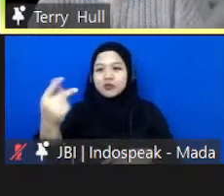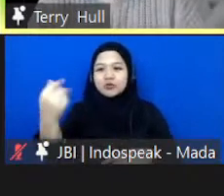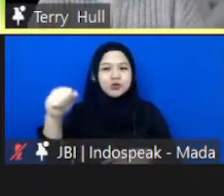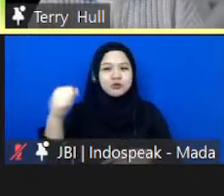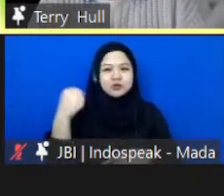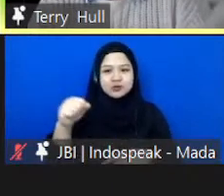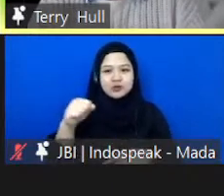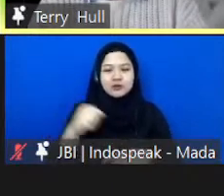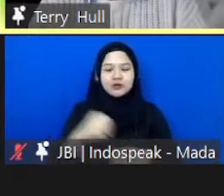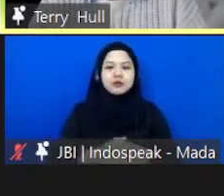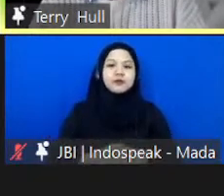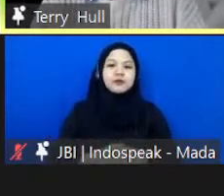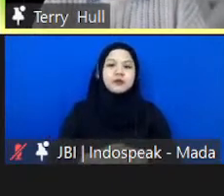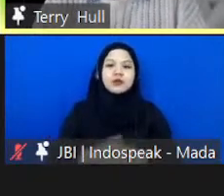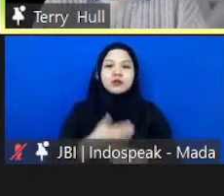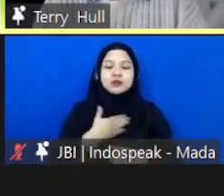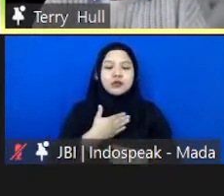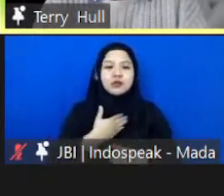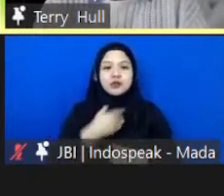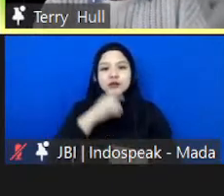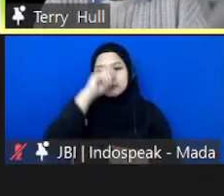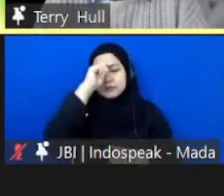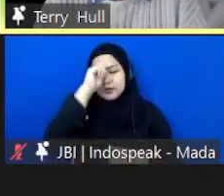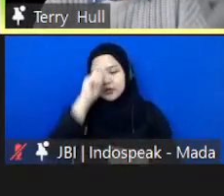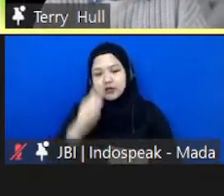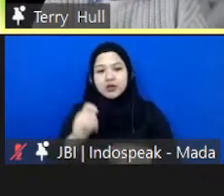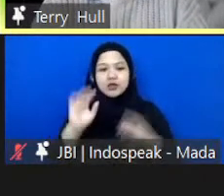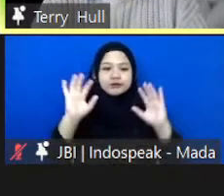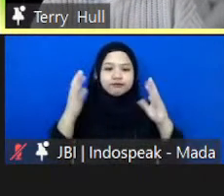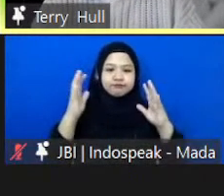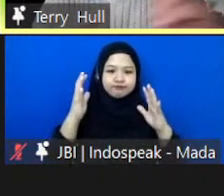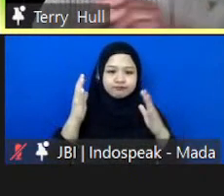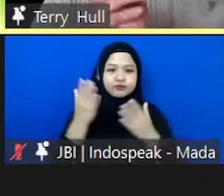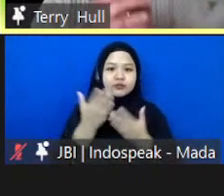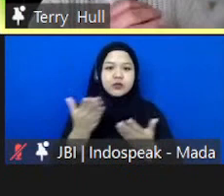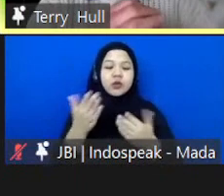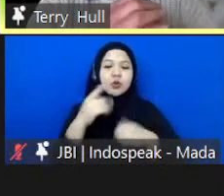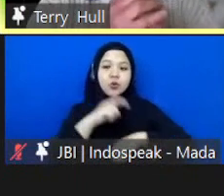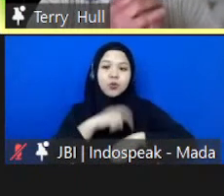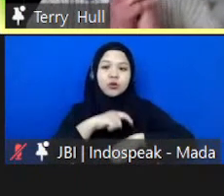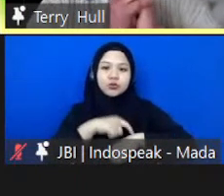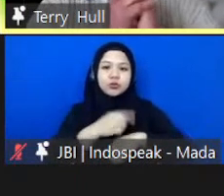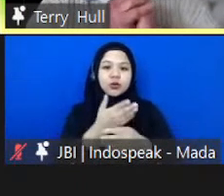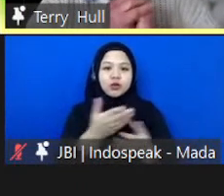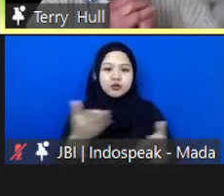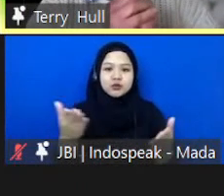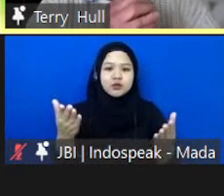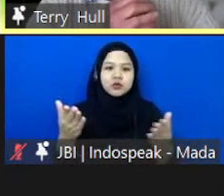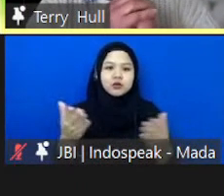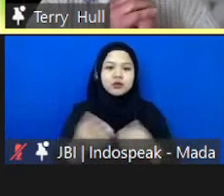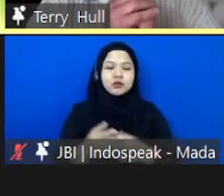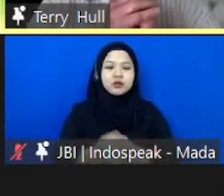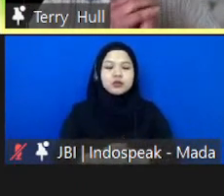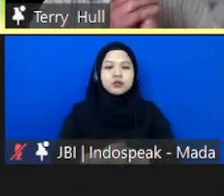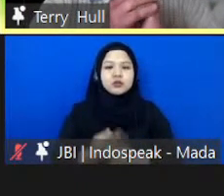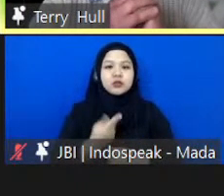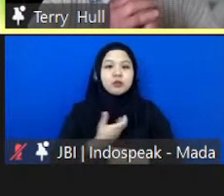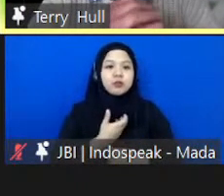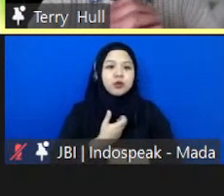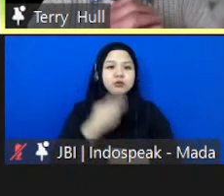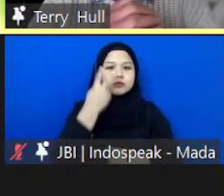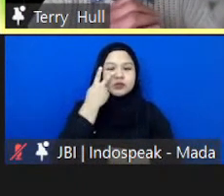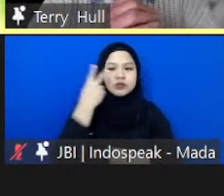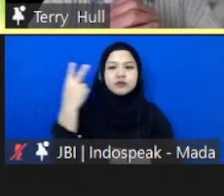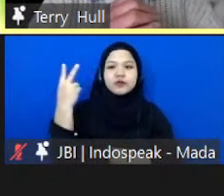So I appreciate your time, and I will be reviewing some of